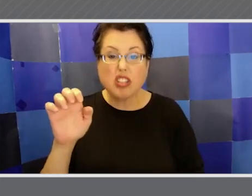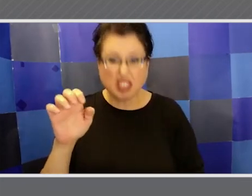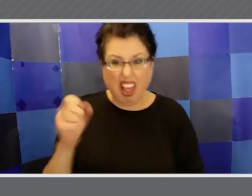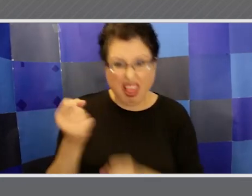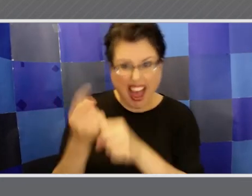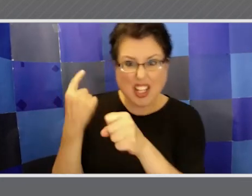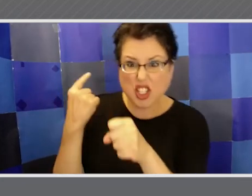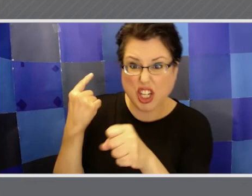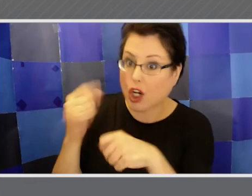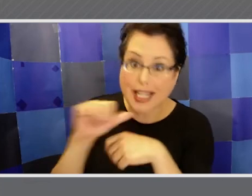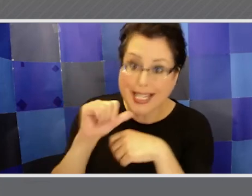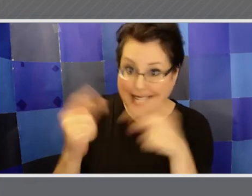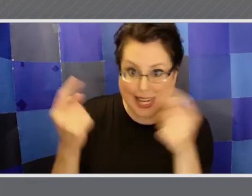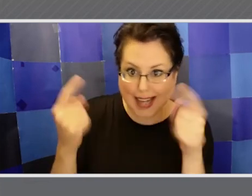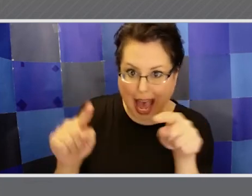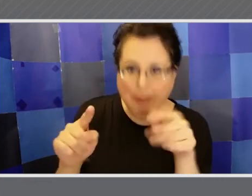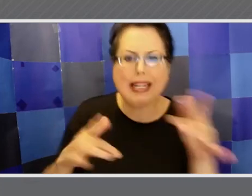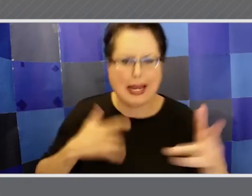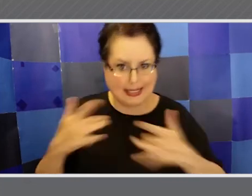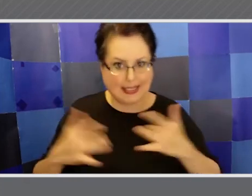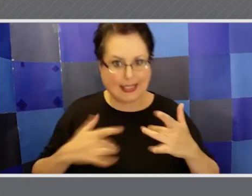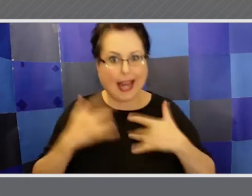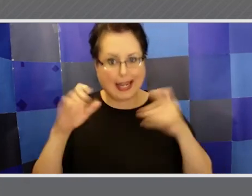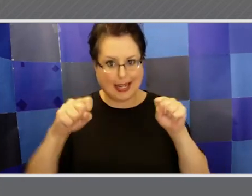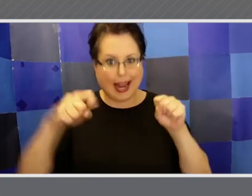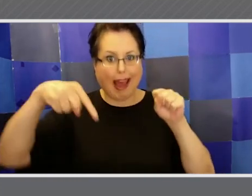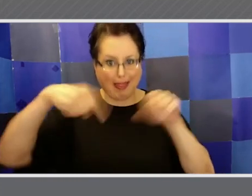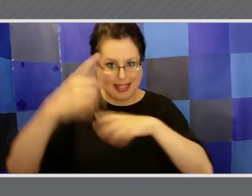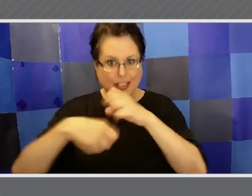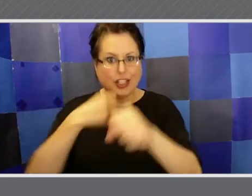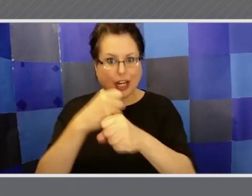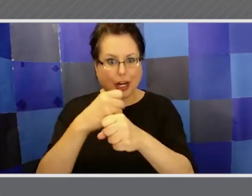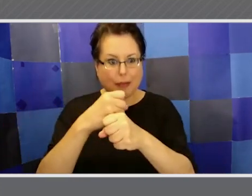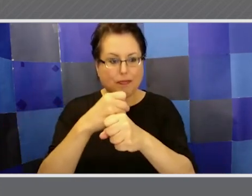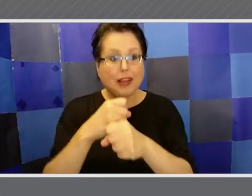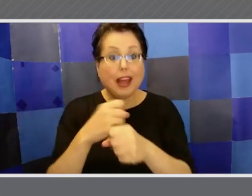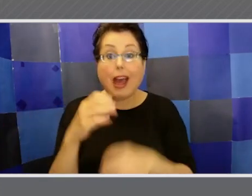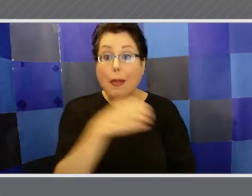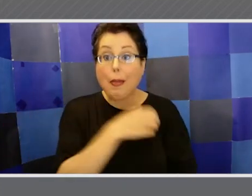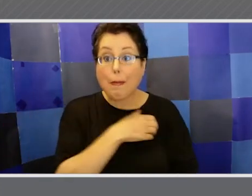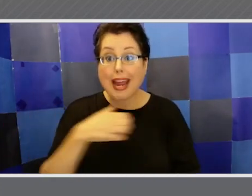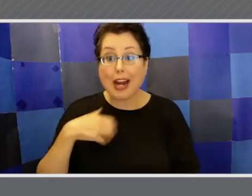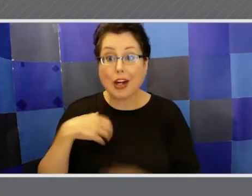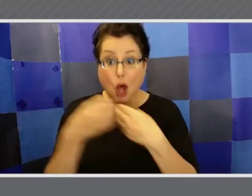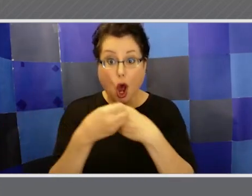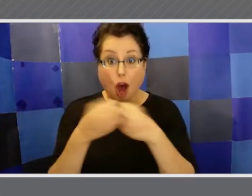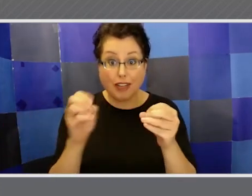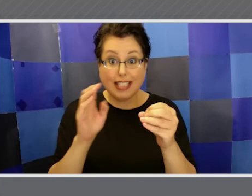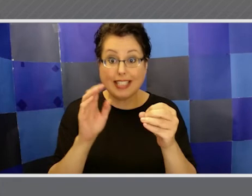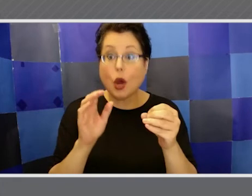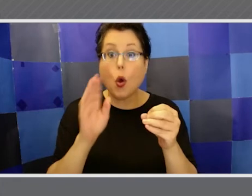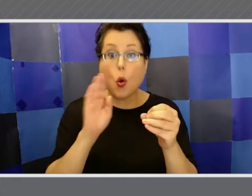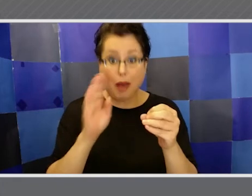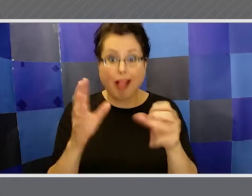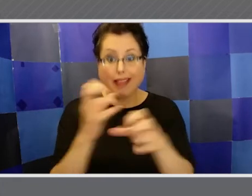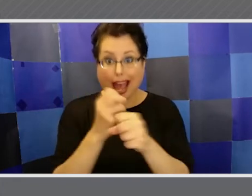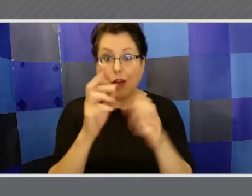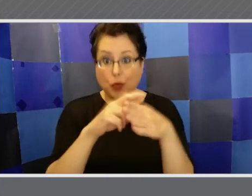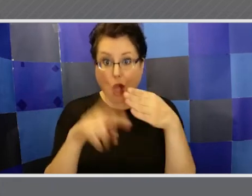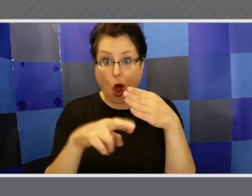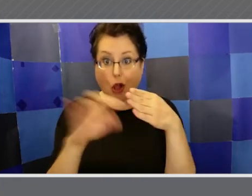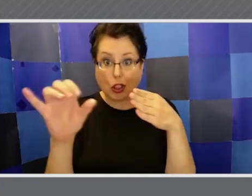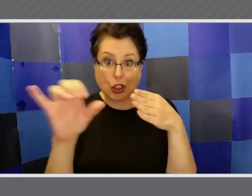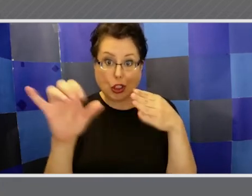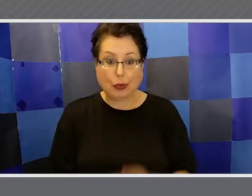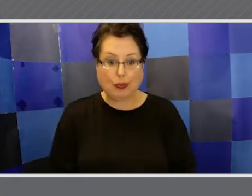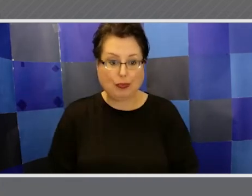excited that we'll be able to work through that this year. And then the mayor's office and council offices will receive these results as well. And